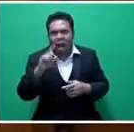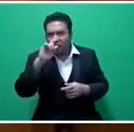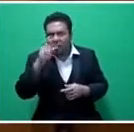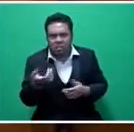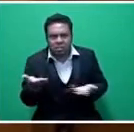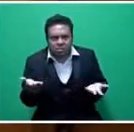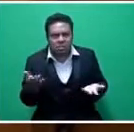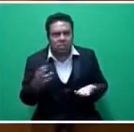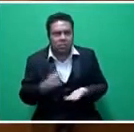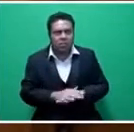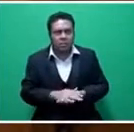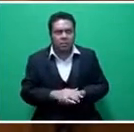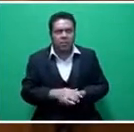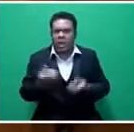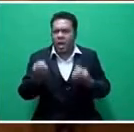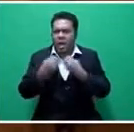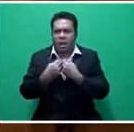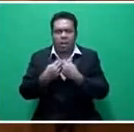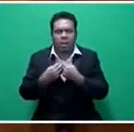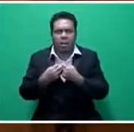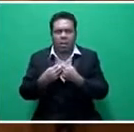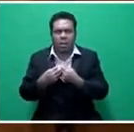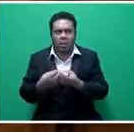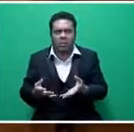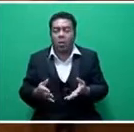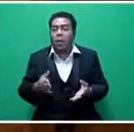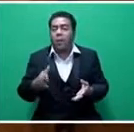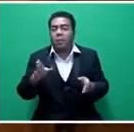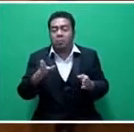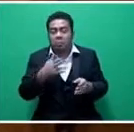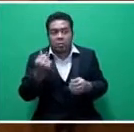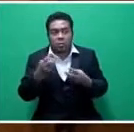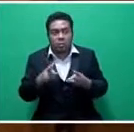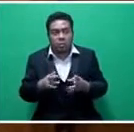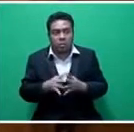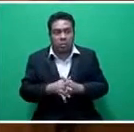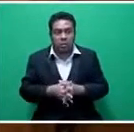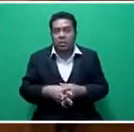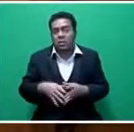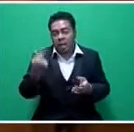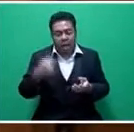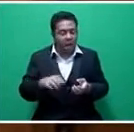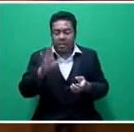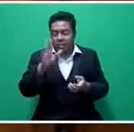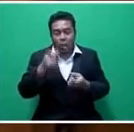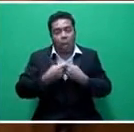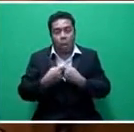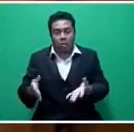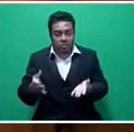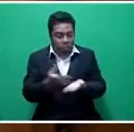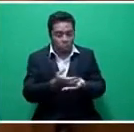I lost the plot. I wanted to say something else, but I'll say it in a very nicey manner. I think you've just lost the course. Mr. Speaker